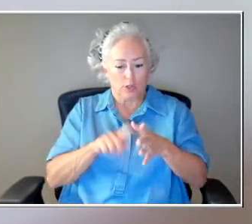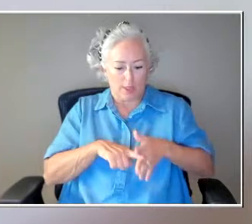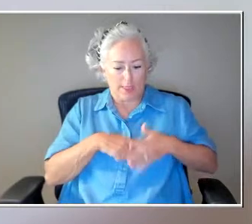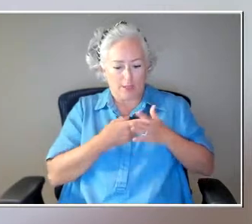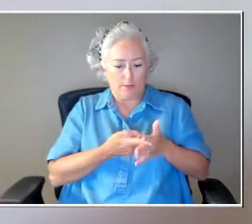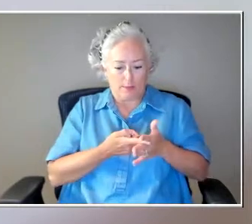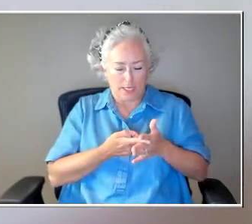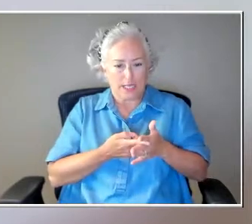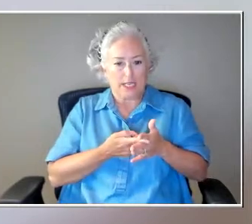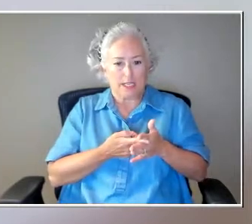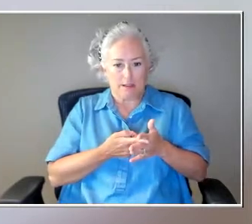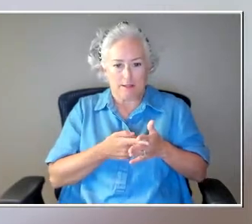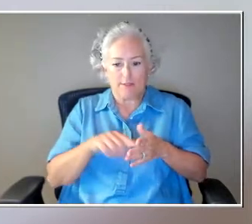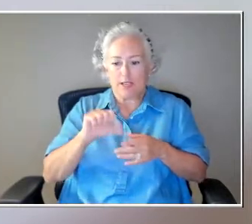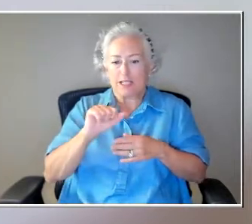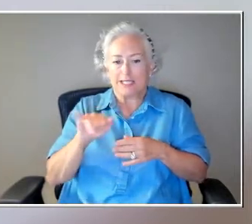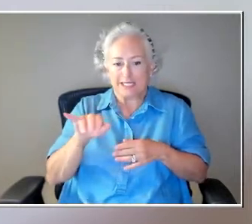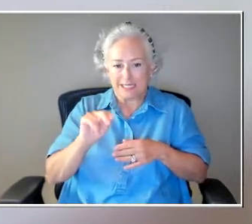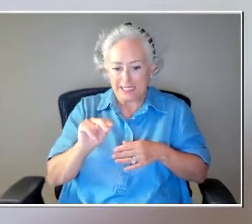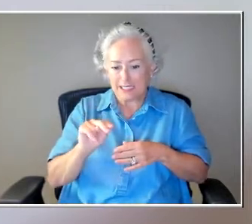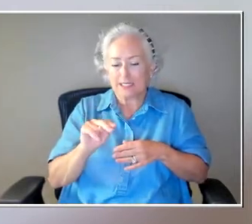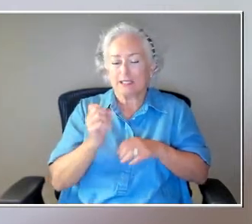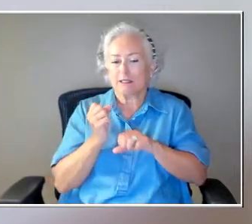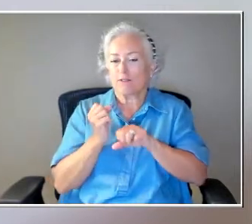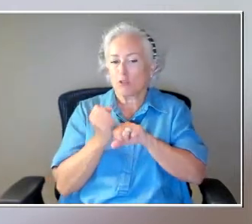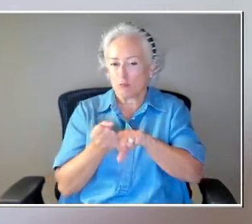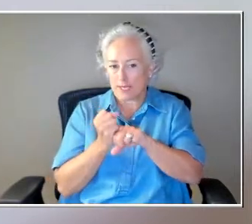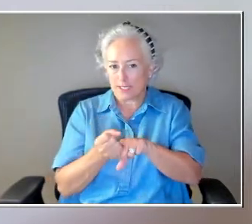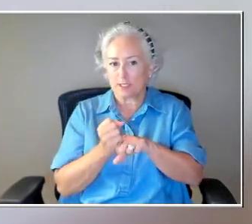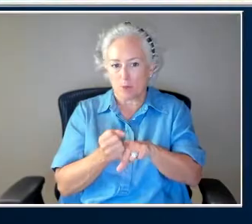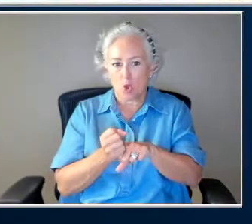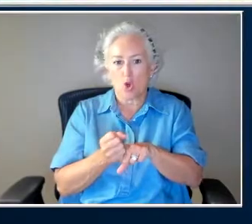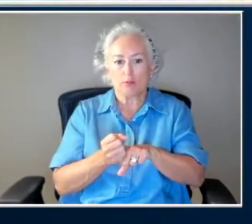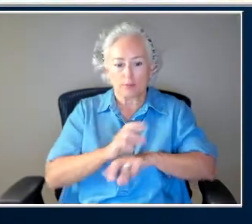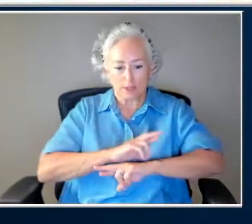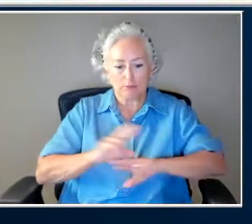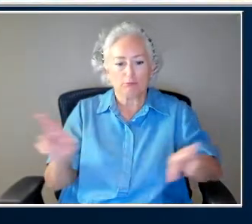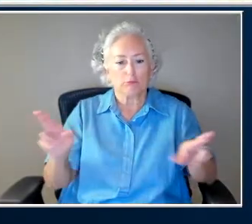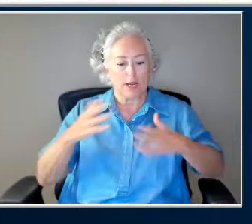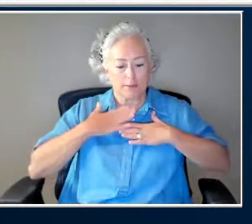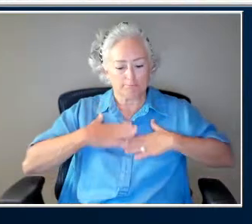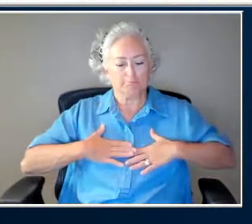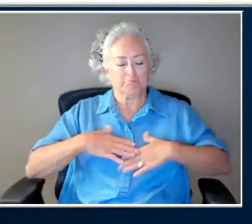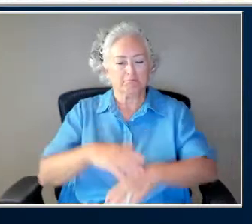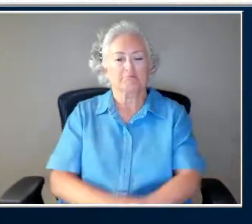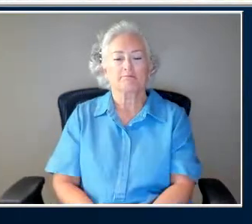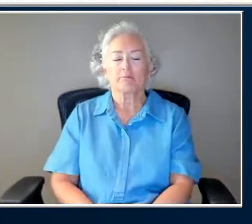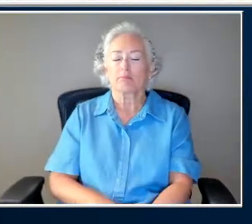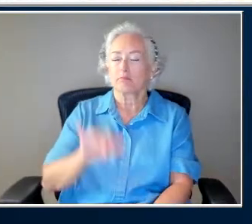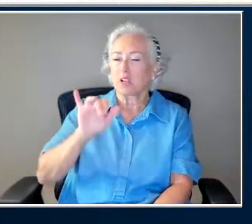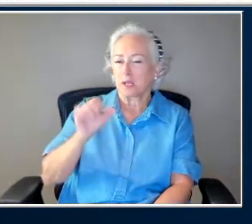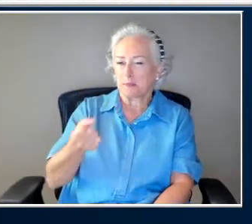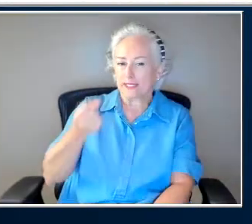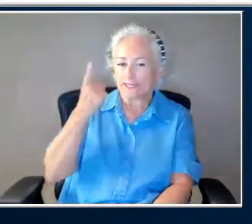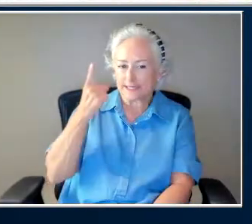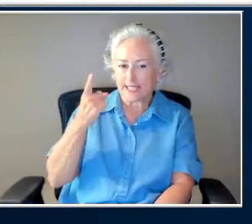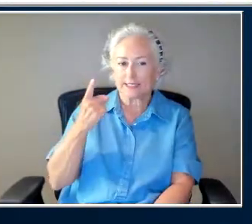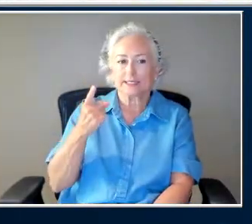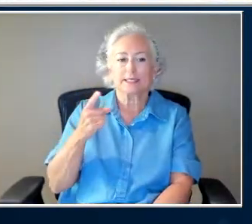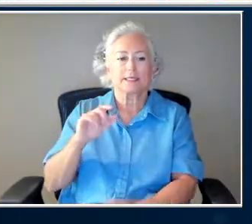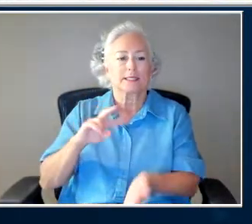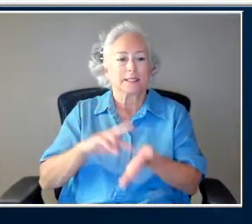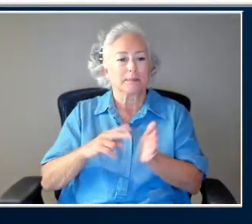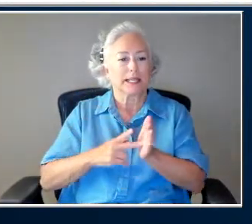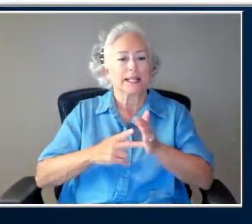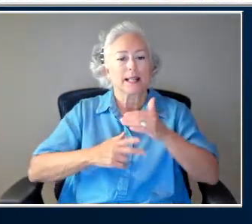getting our arms in shape for the upcoming season. That would make sense, kind of like pacing your shoulders throughout the